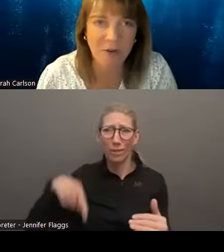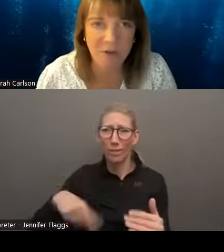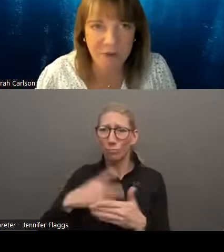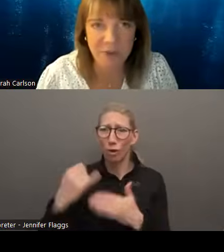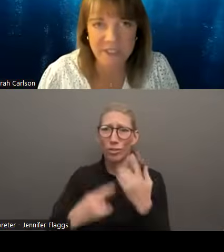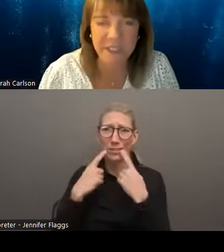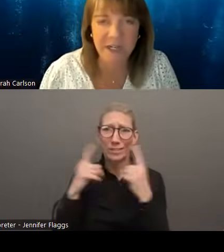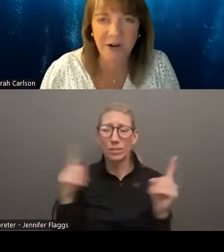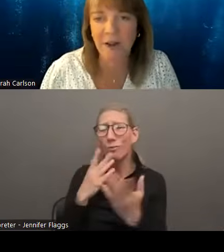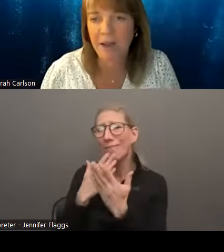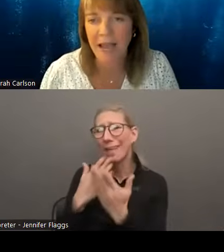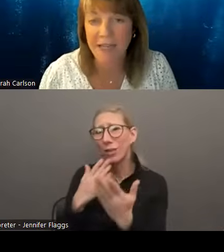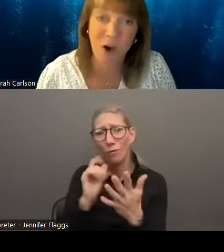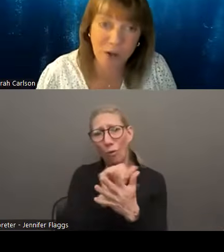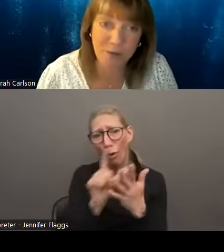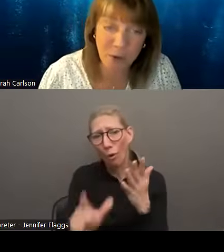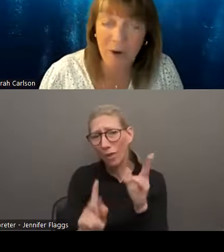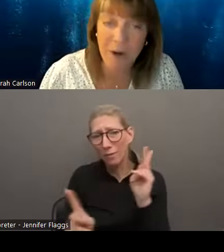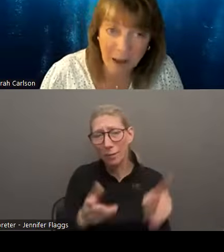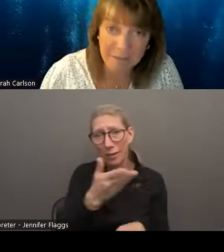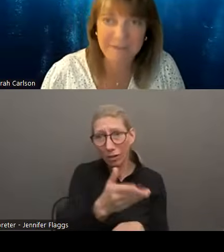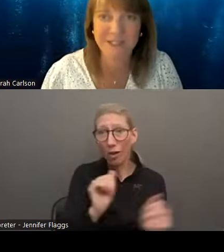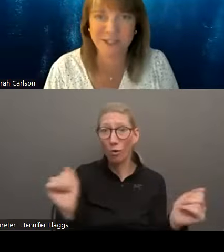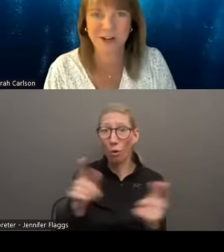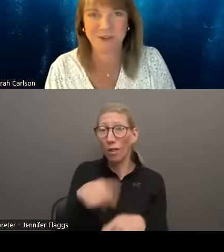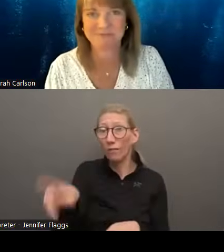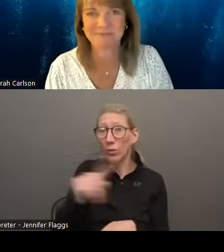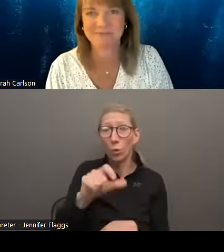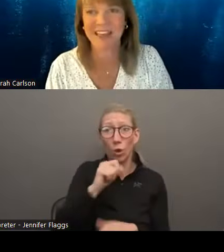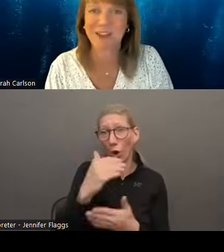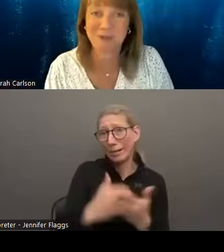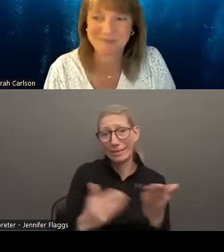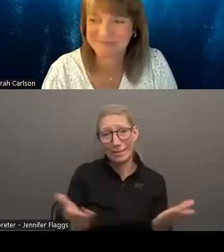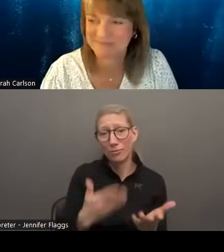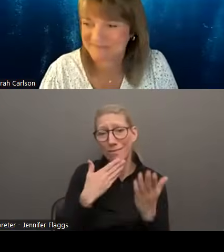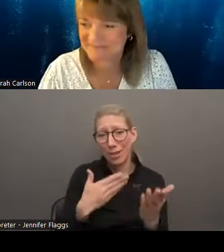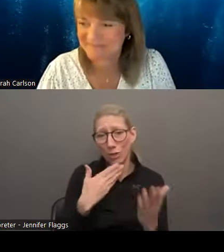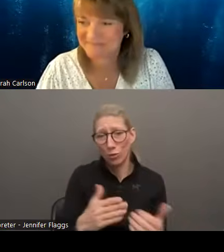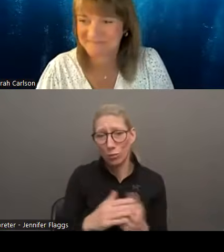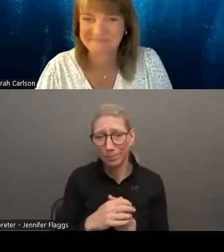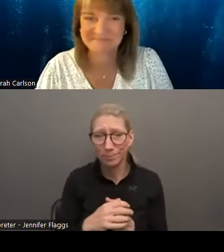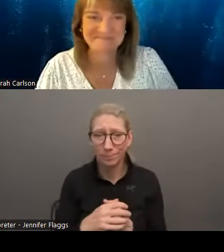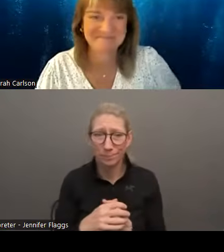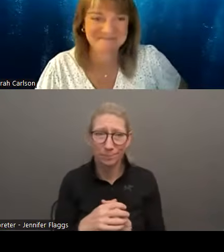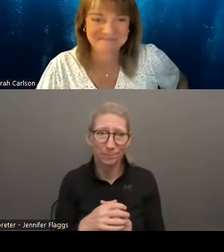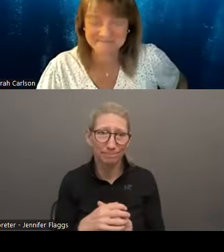to all of the folks listed here and to all of you who are not listed here. Thank you.